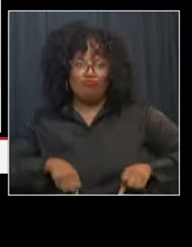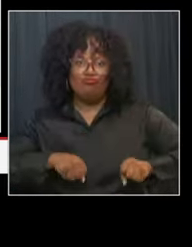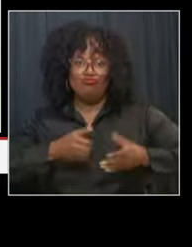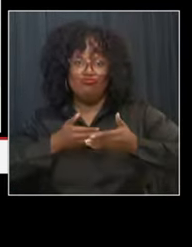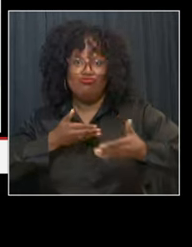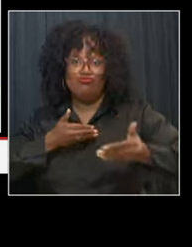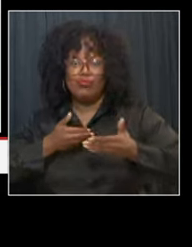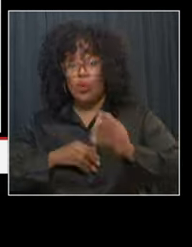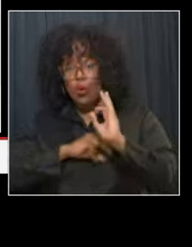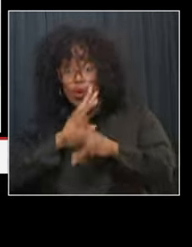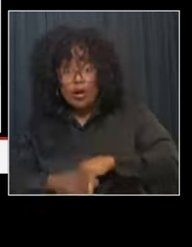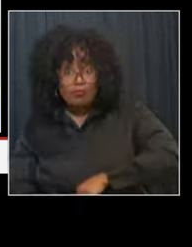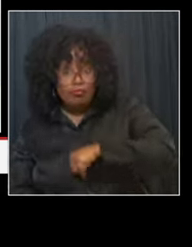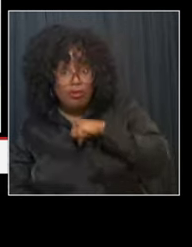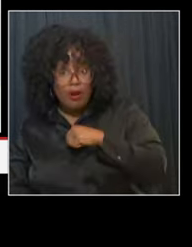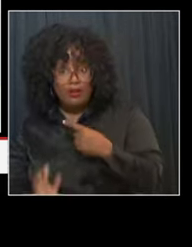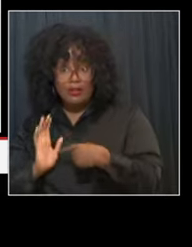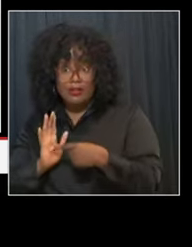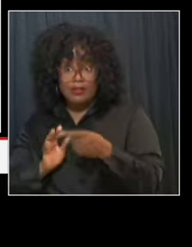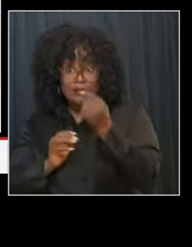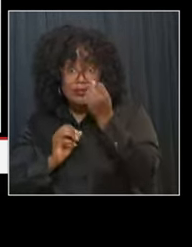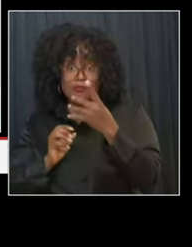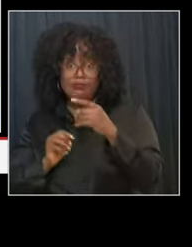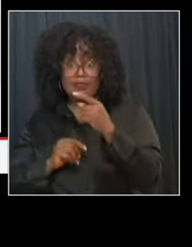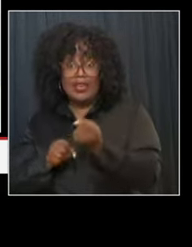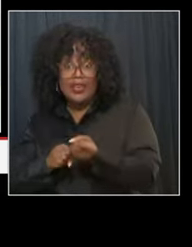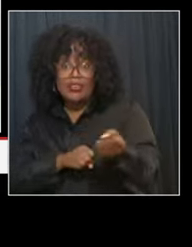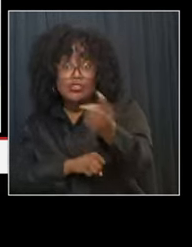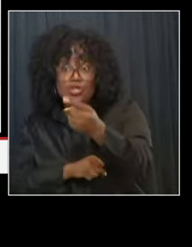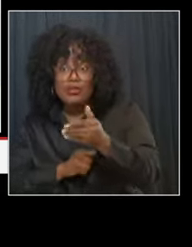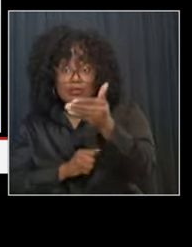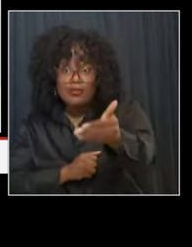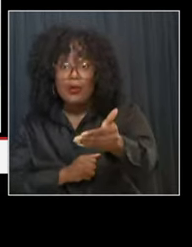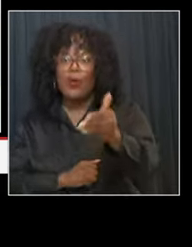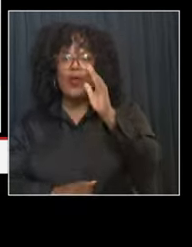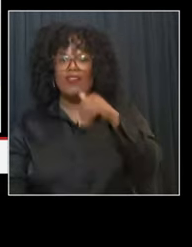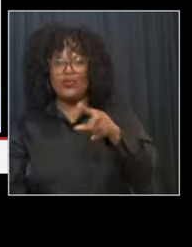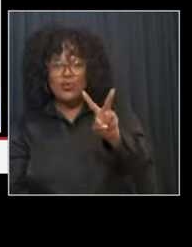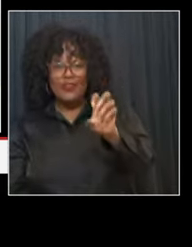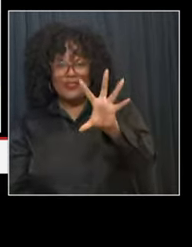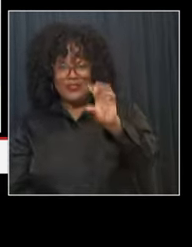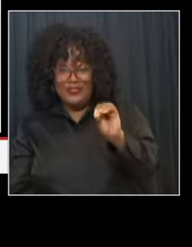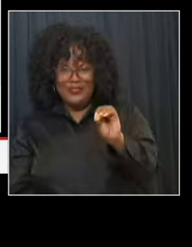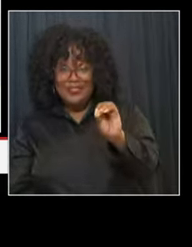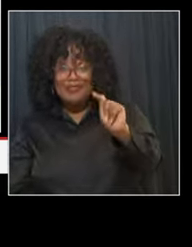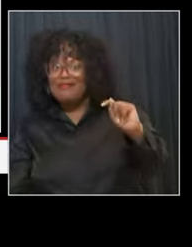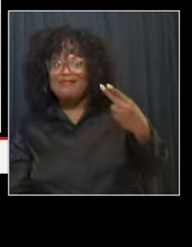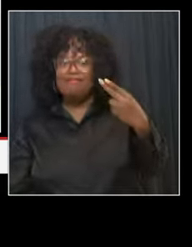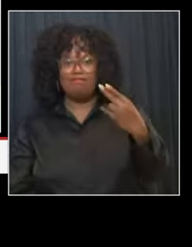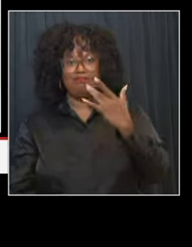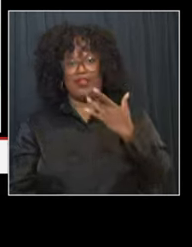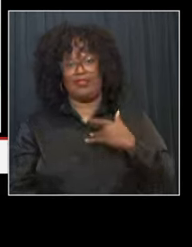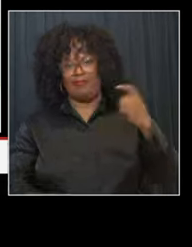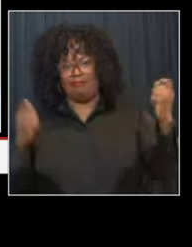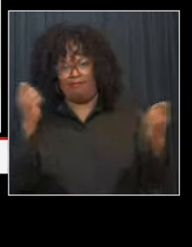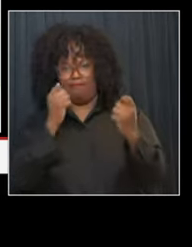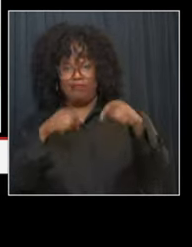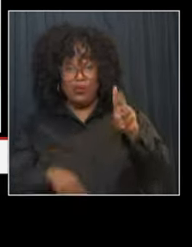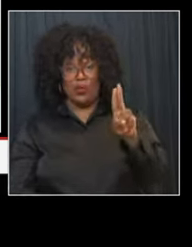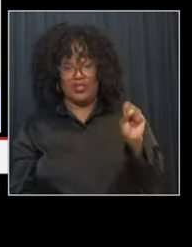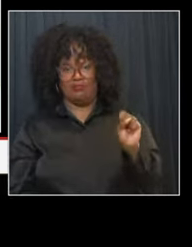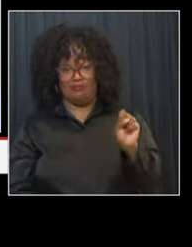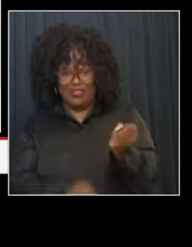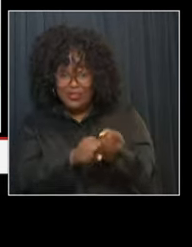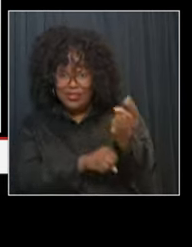In 26 is the semi-quincentennial of the United States, which should be a year-long celebration